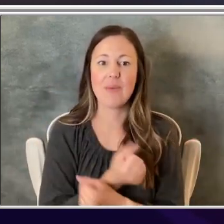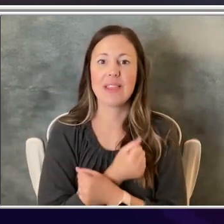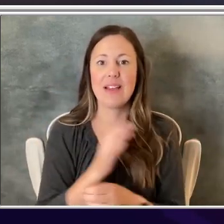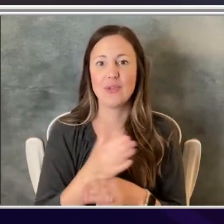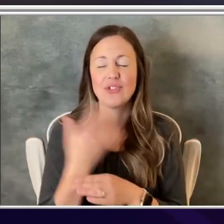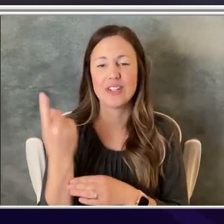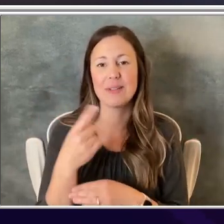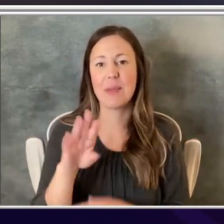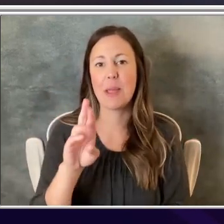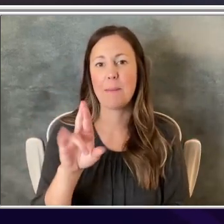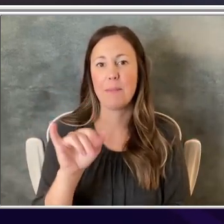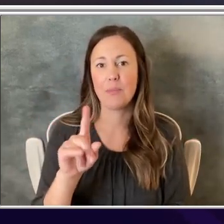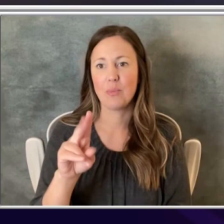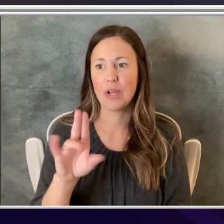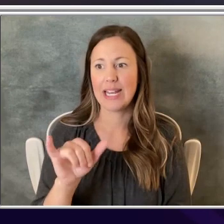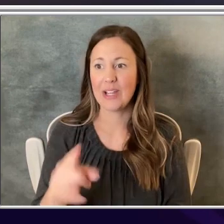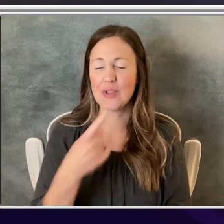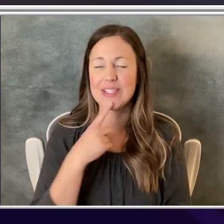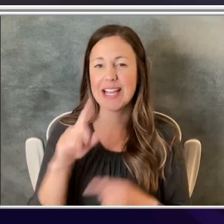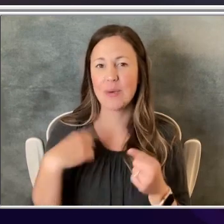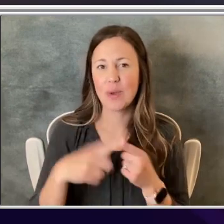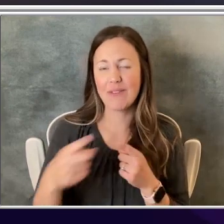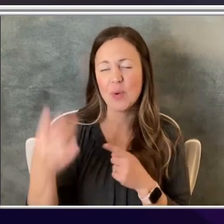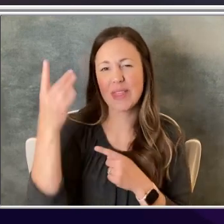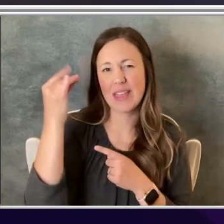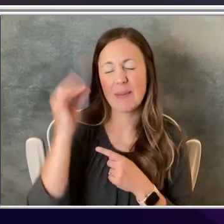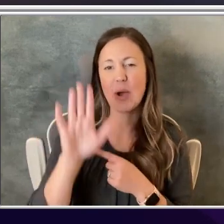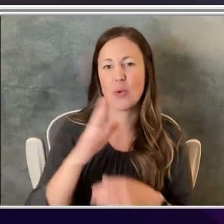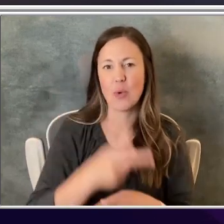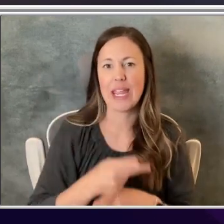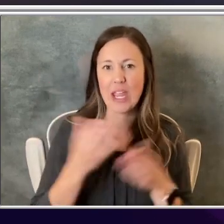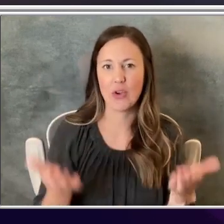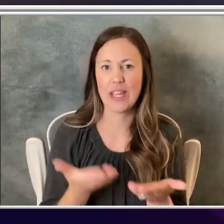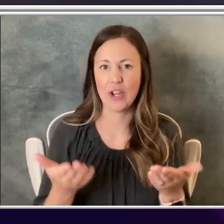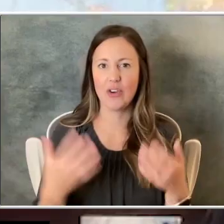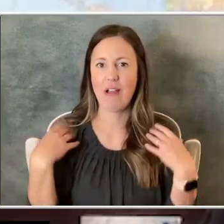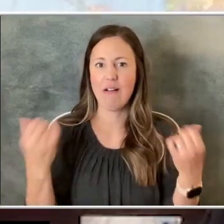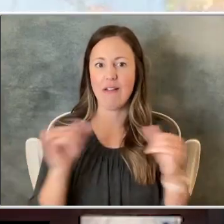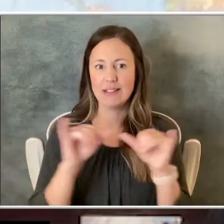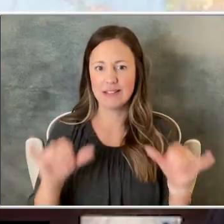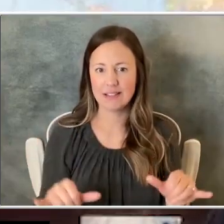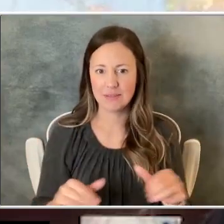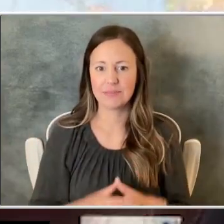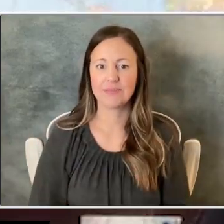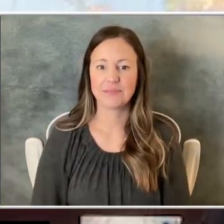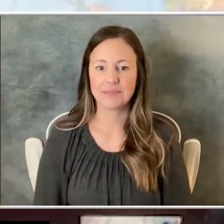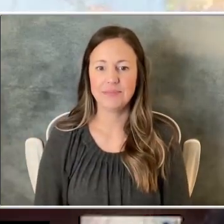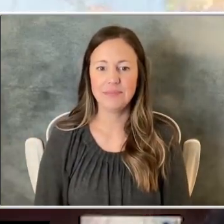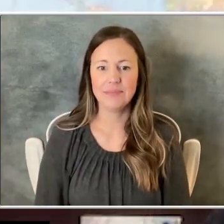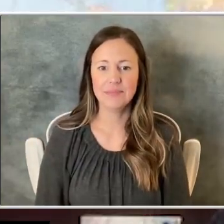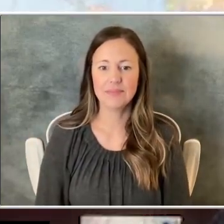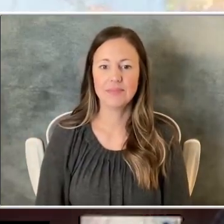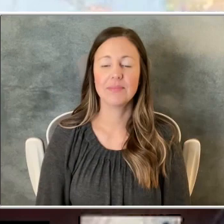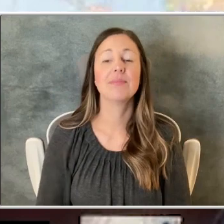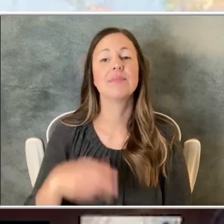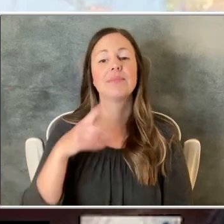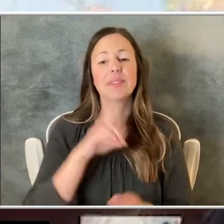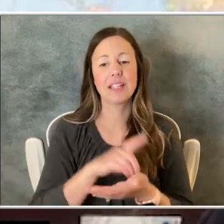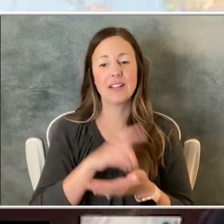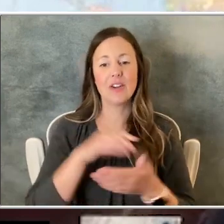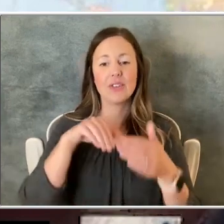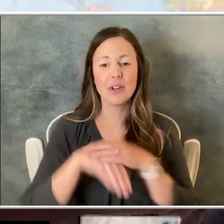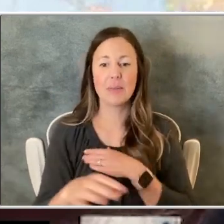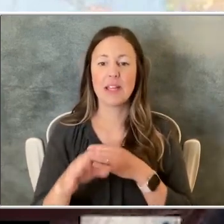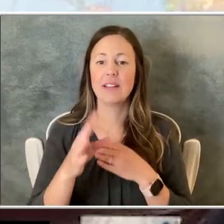said when you were reflecting on the care you got here at the health system and Dr. Sheldon. Him coming in and talking me through, and my